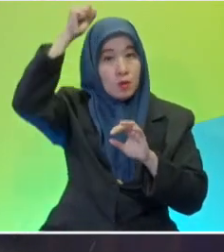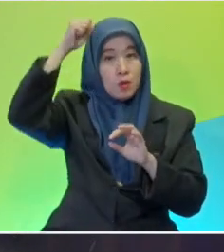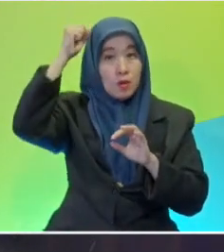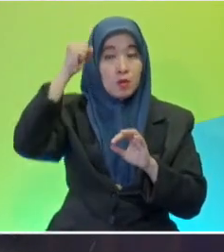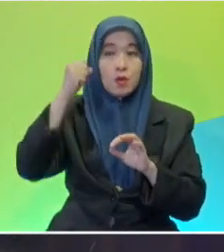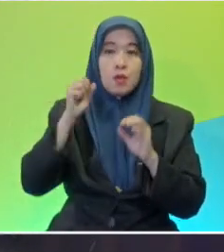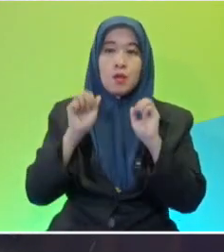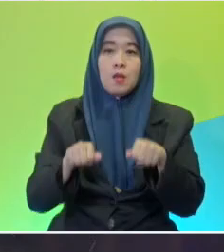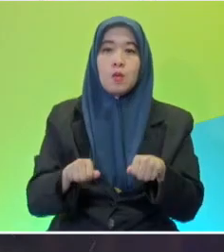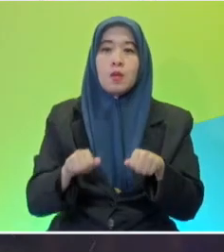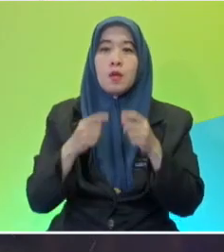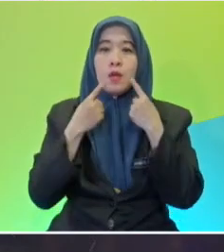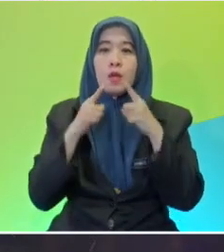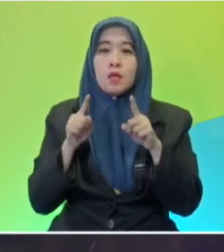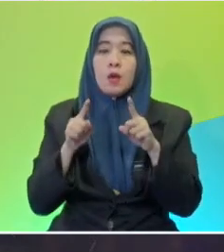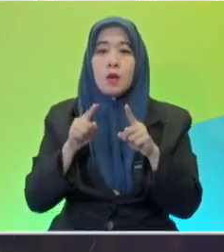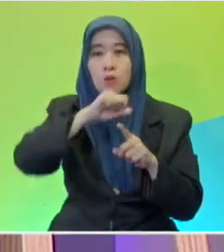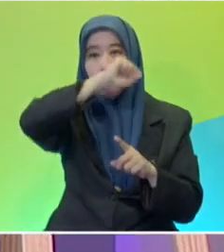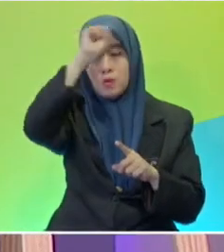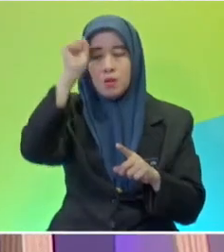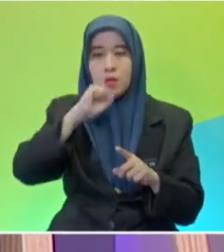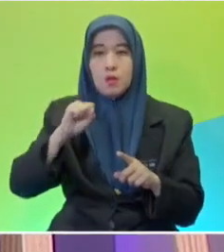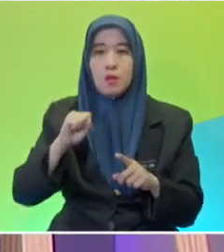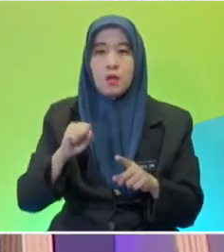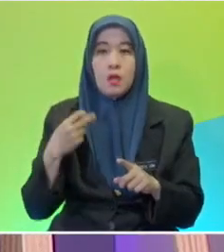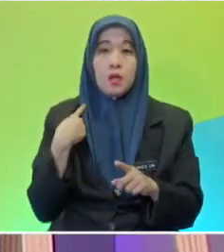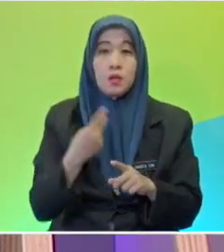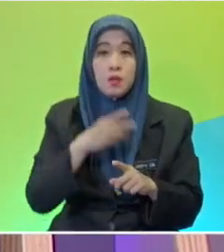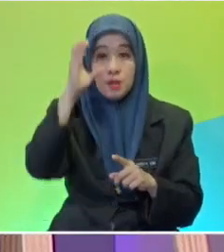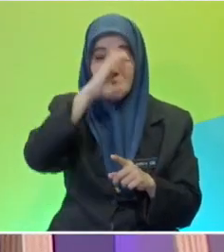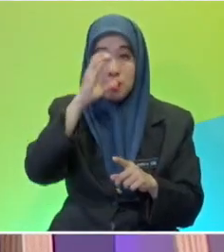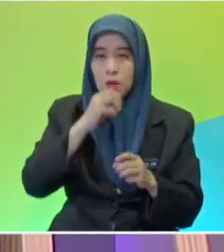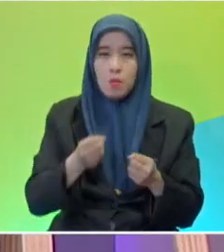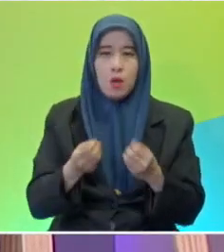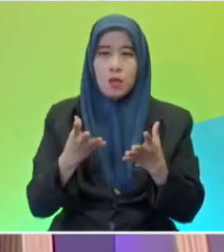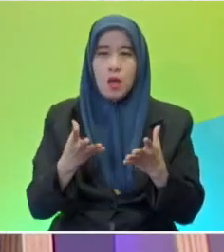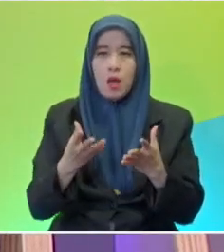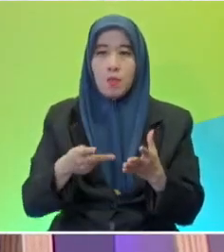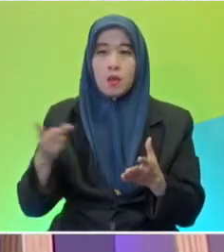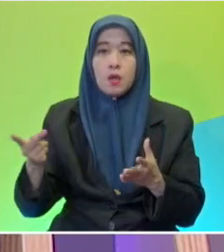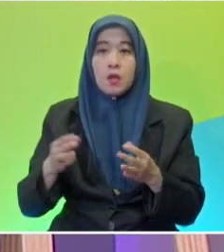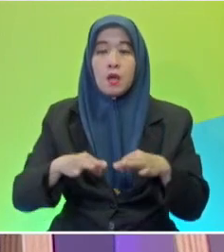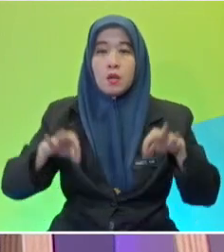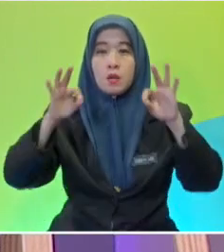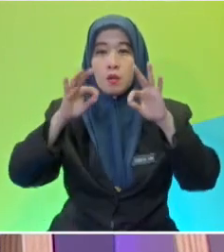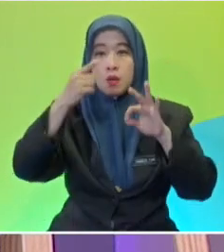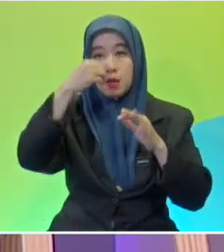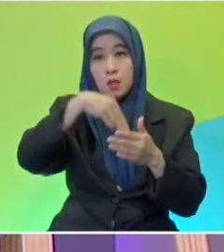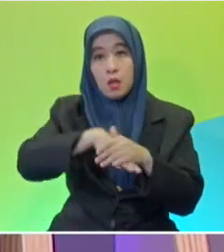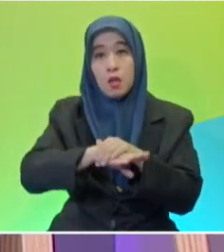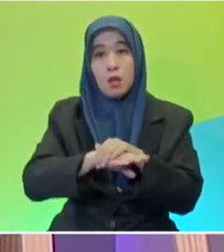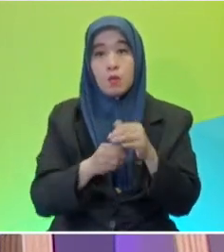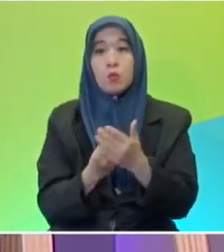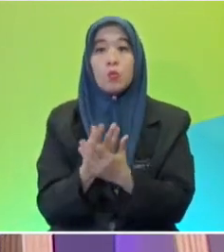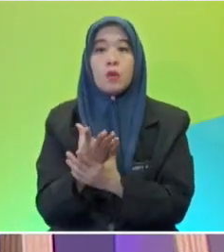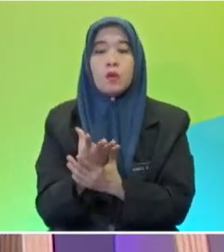Alright. So now we can find out there are so many importance from the plants, right?